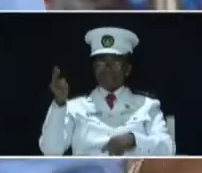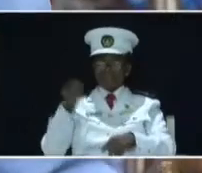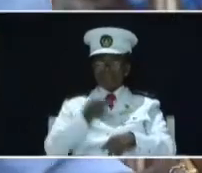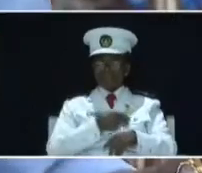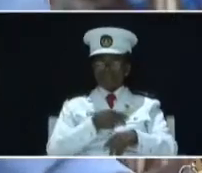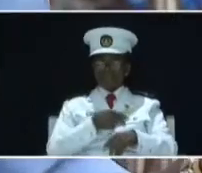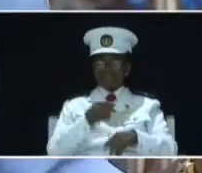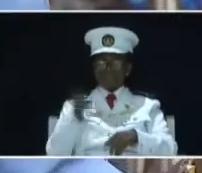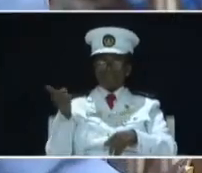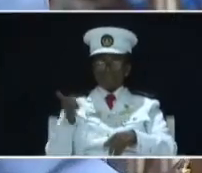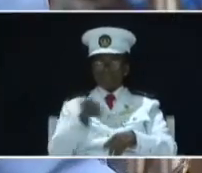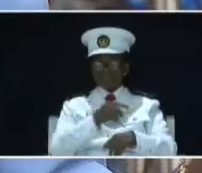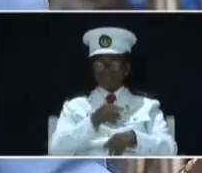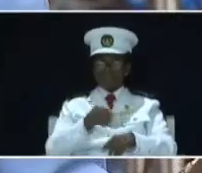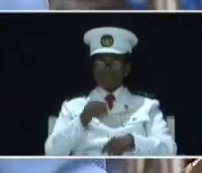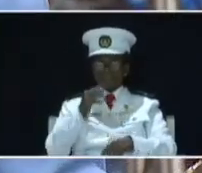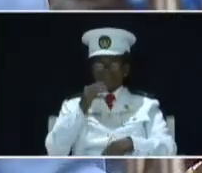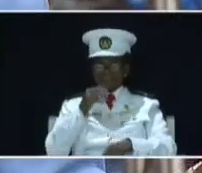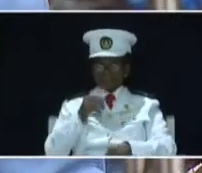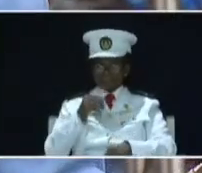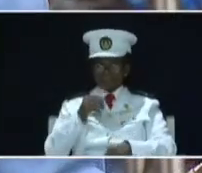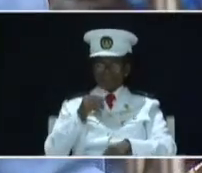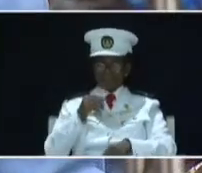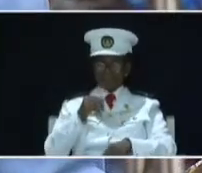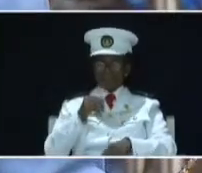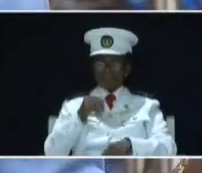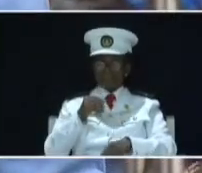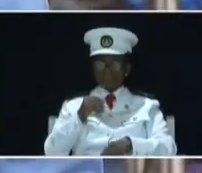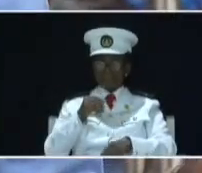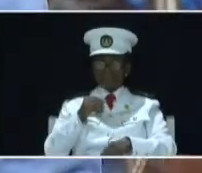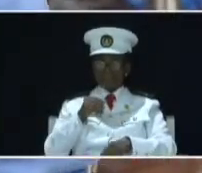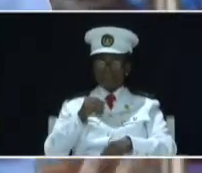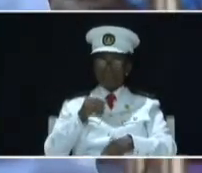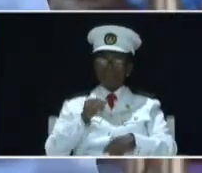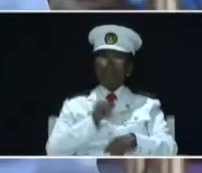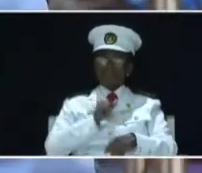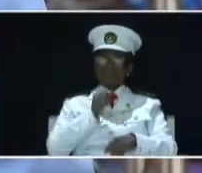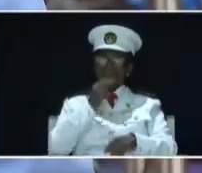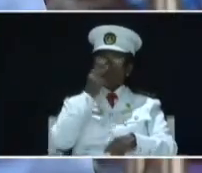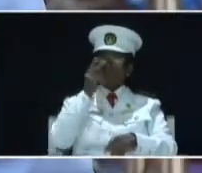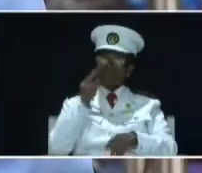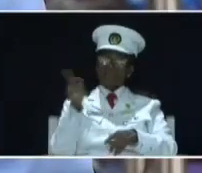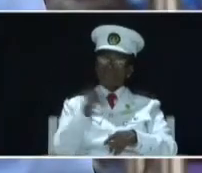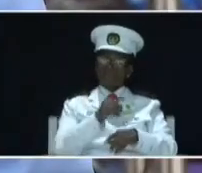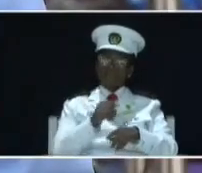God is saying, I'm still looking for partners.